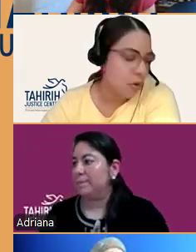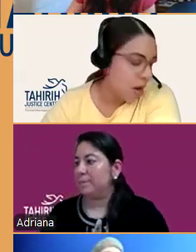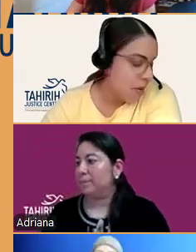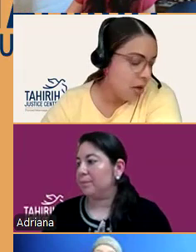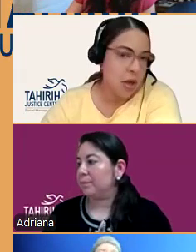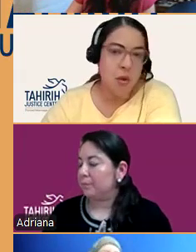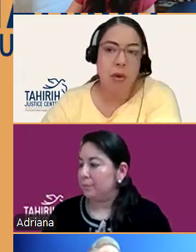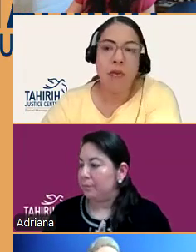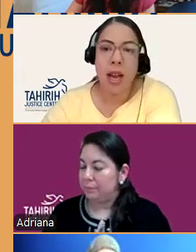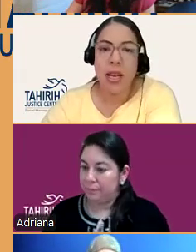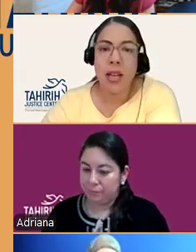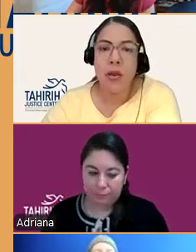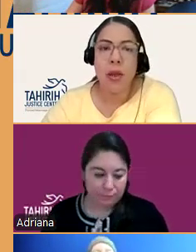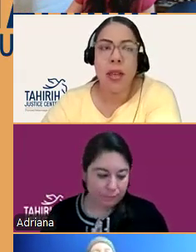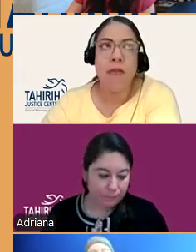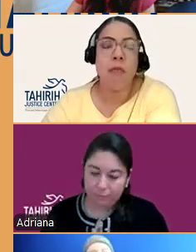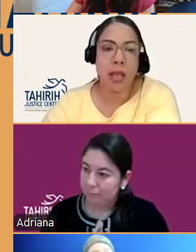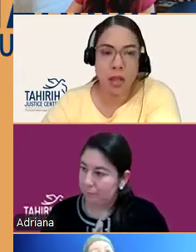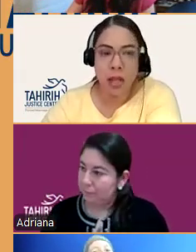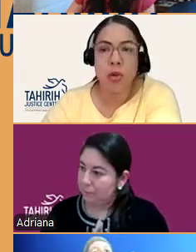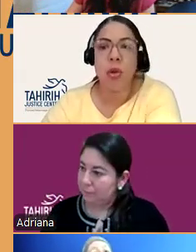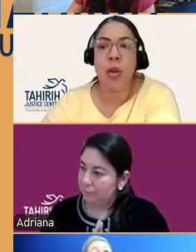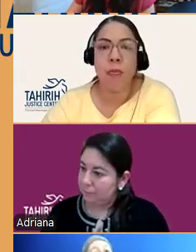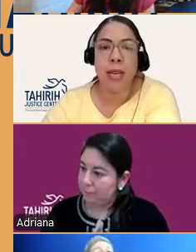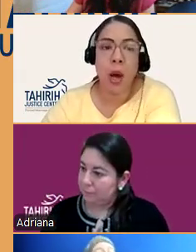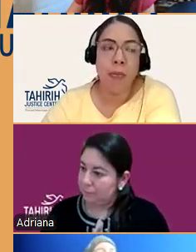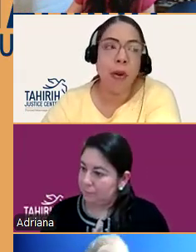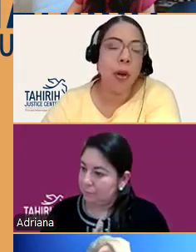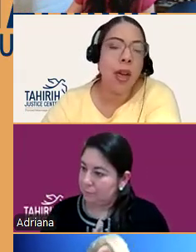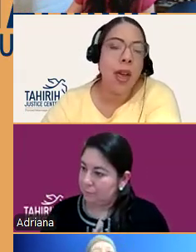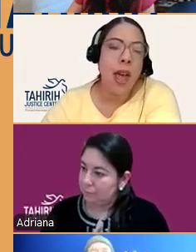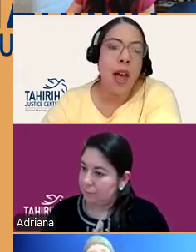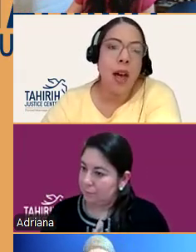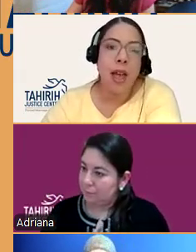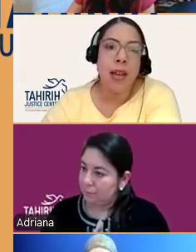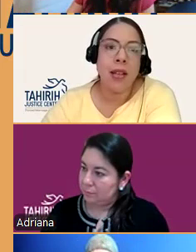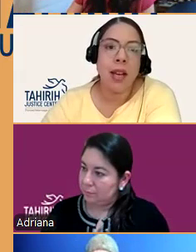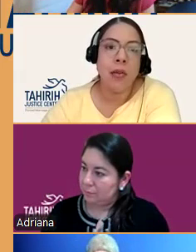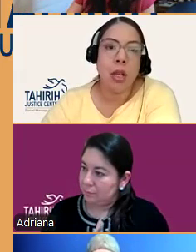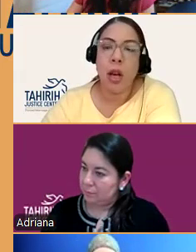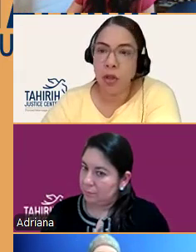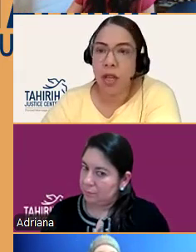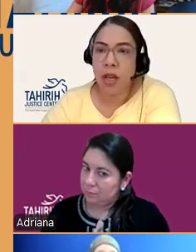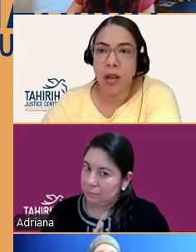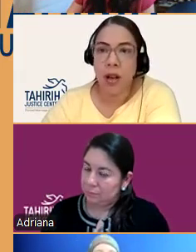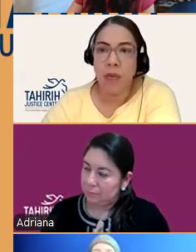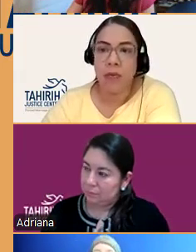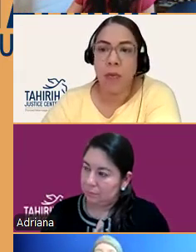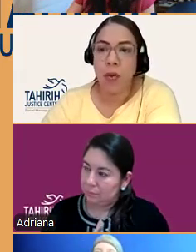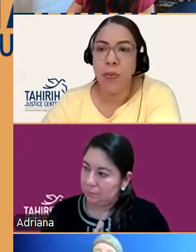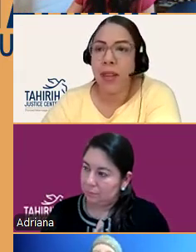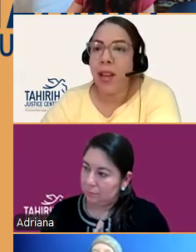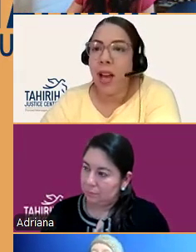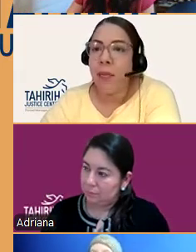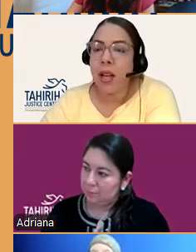to make sure that we're providing you with the information that truly would be helpful, and we'd love to hear it from